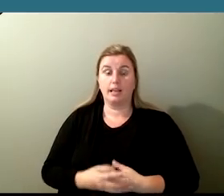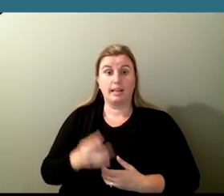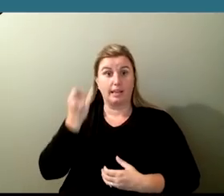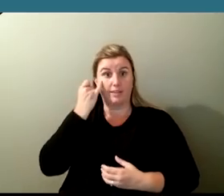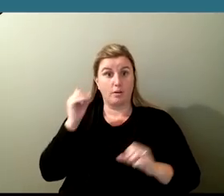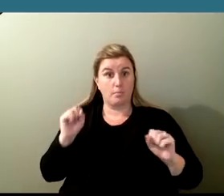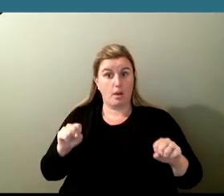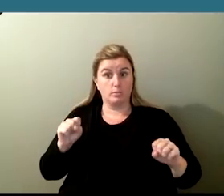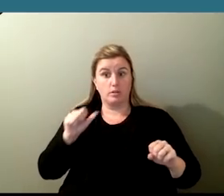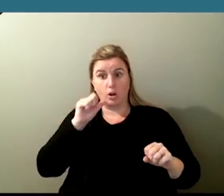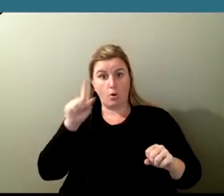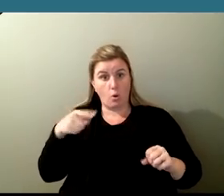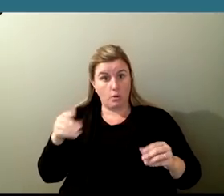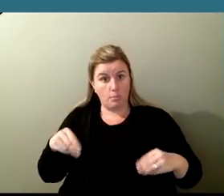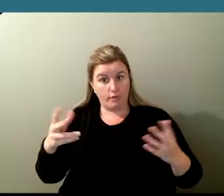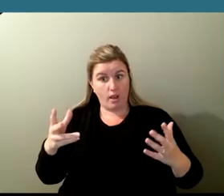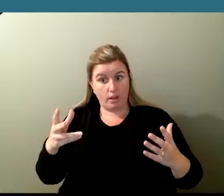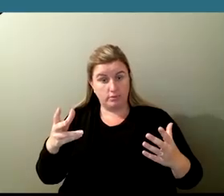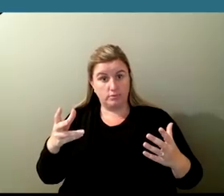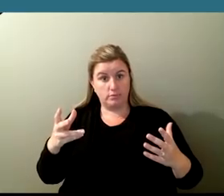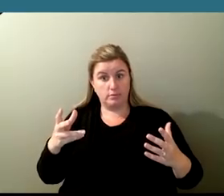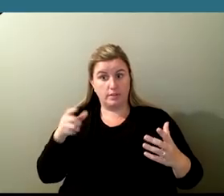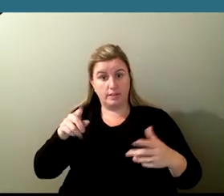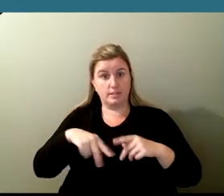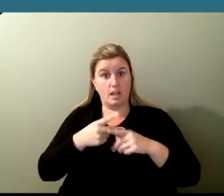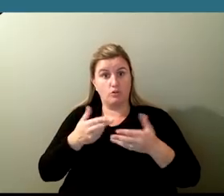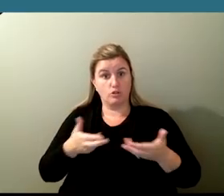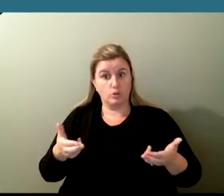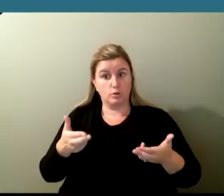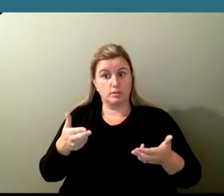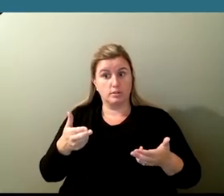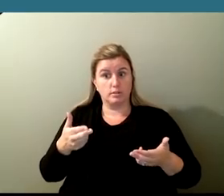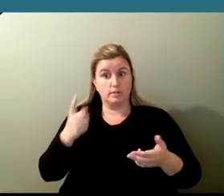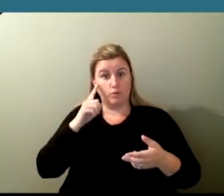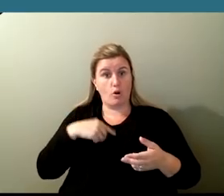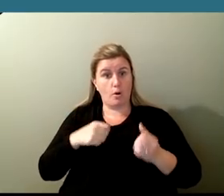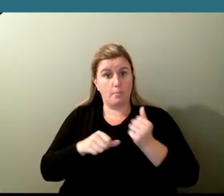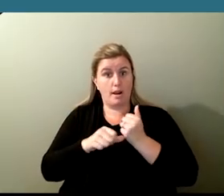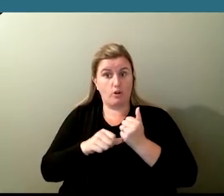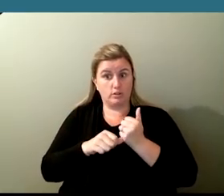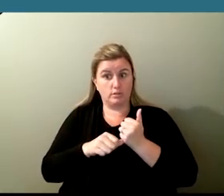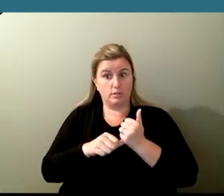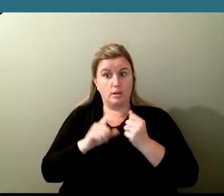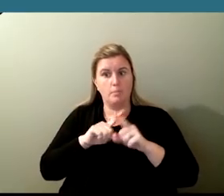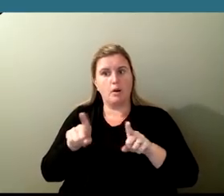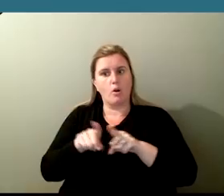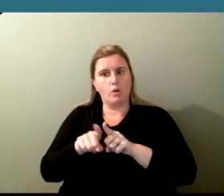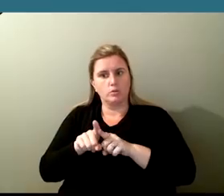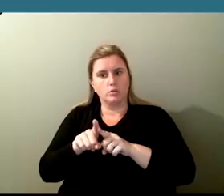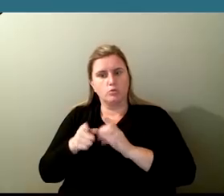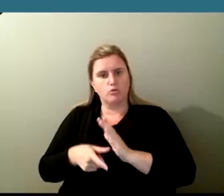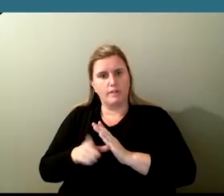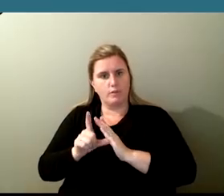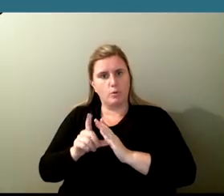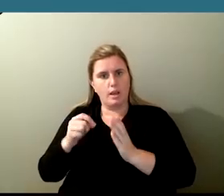possible, not only provide these kinds of resources to our paraeducators, but also review